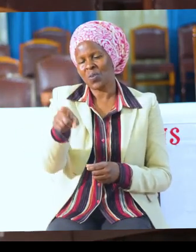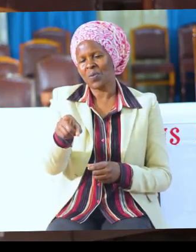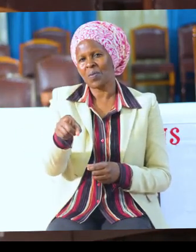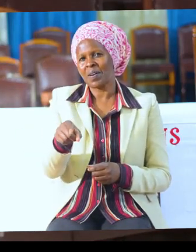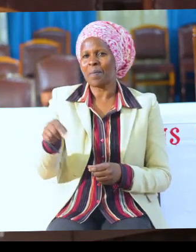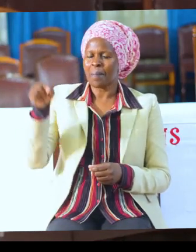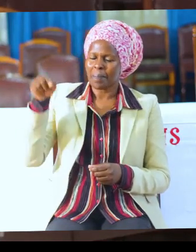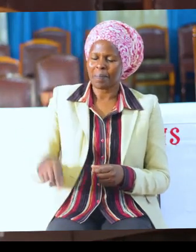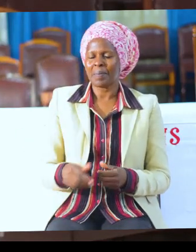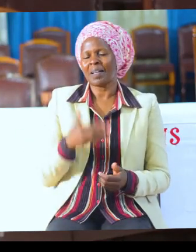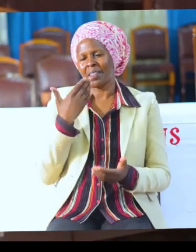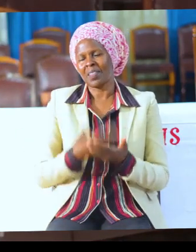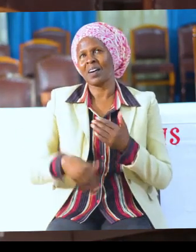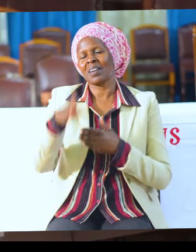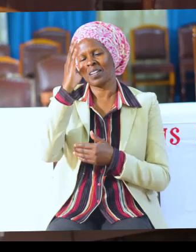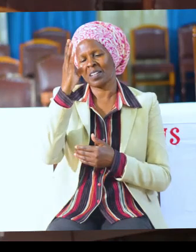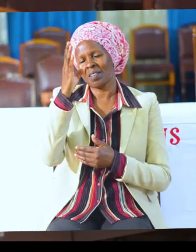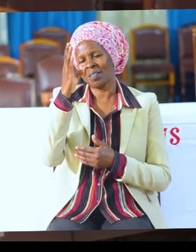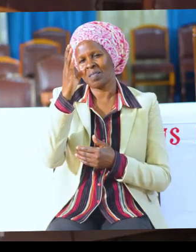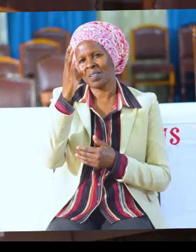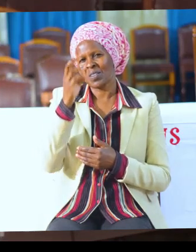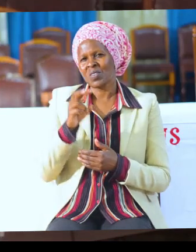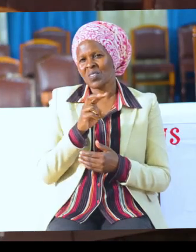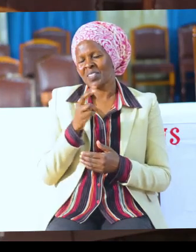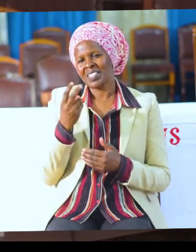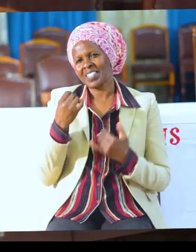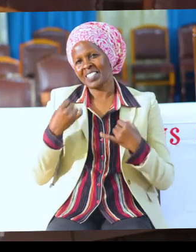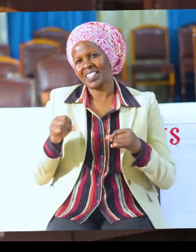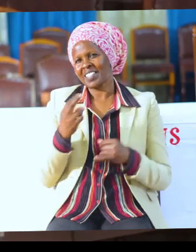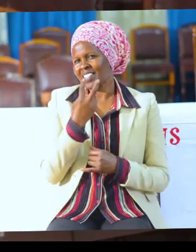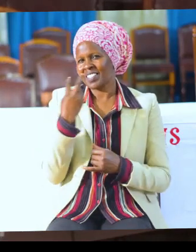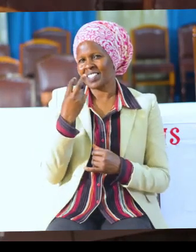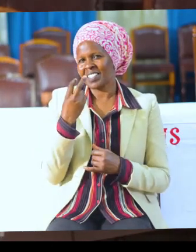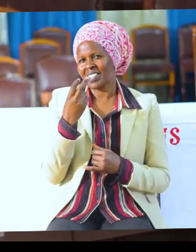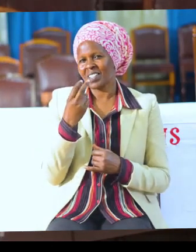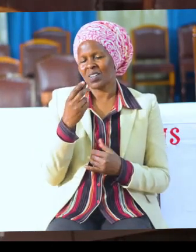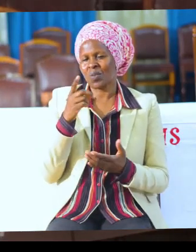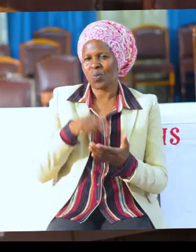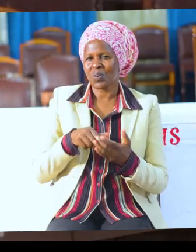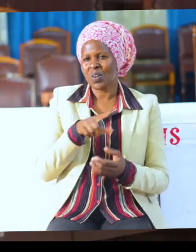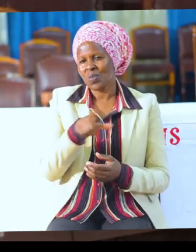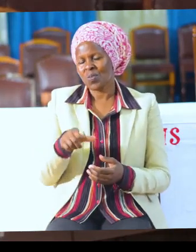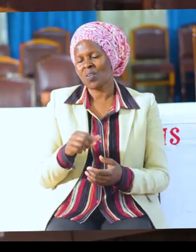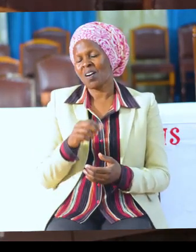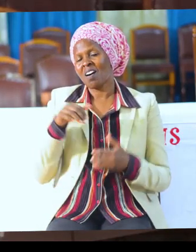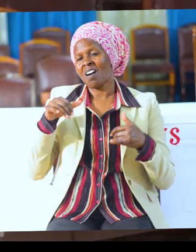to thank him. Let us not just see what we do not have.